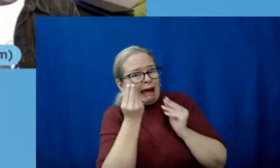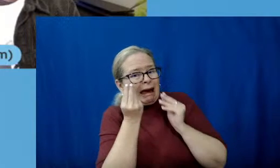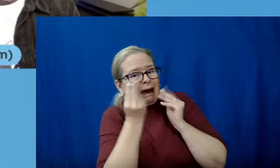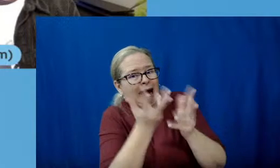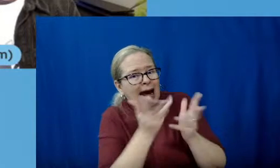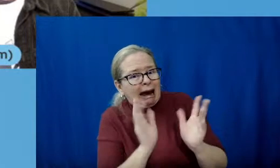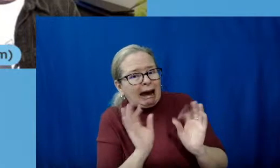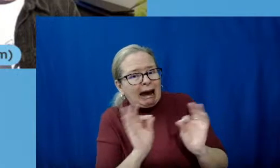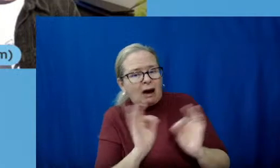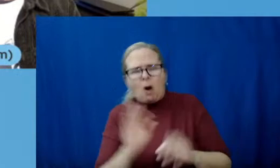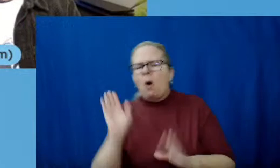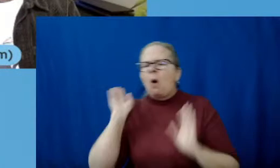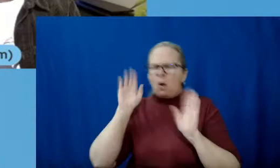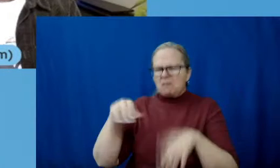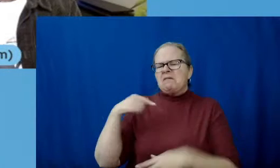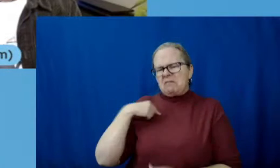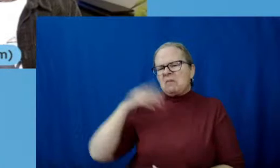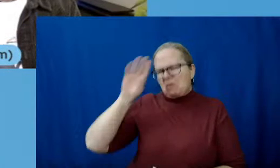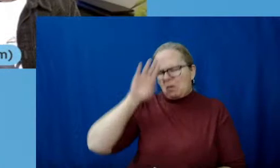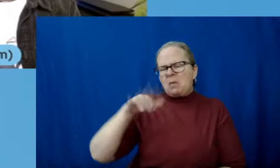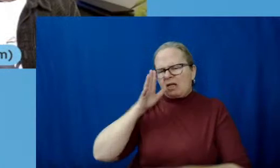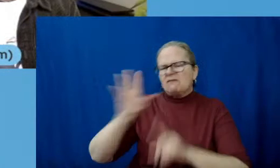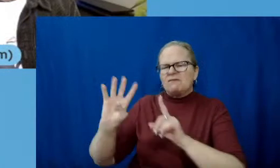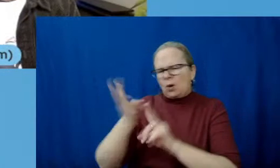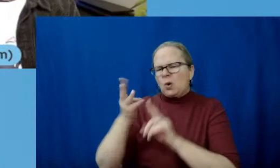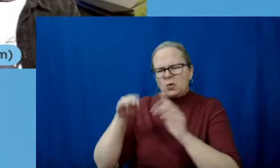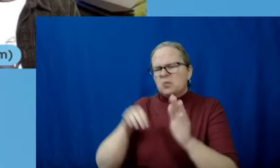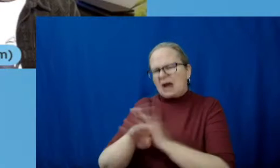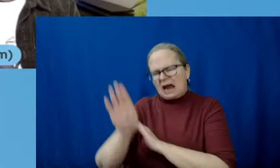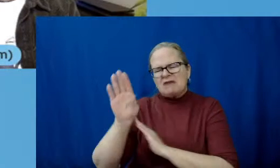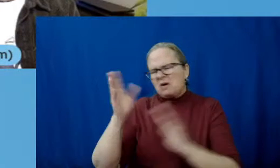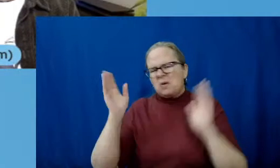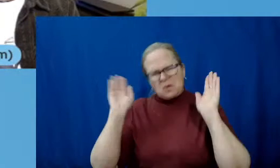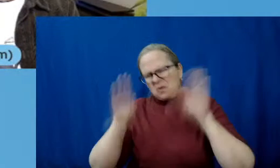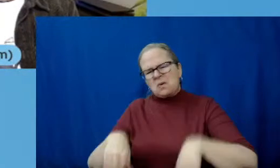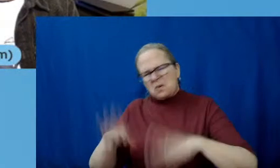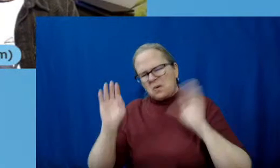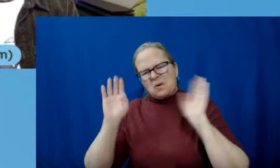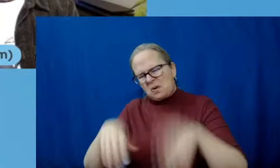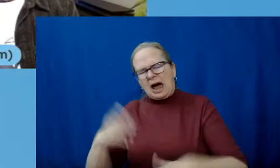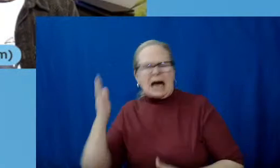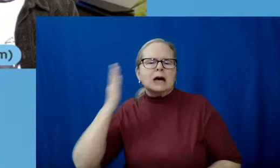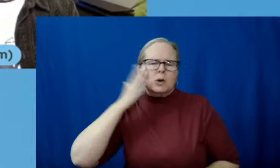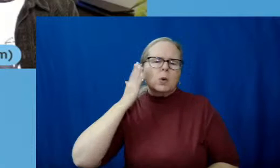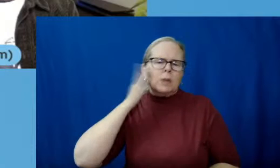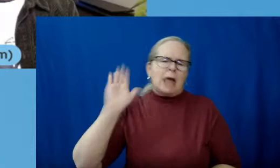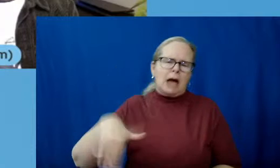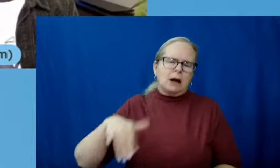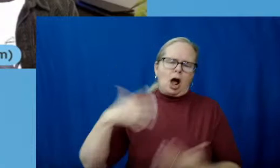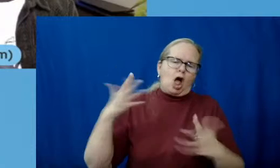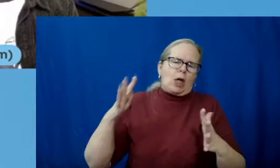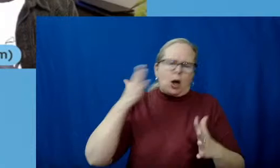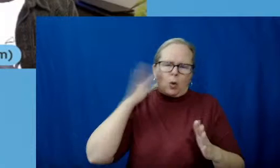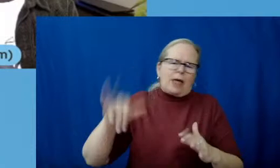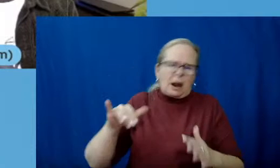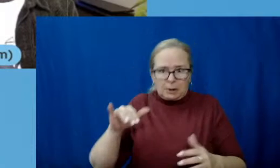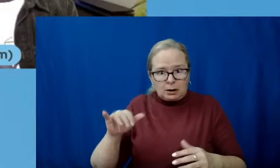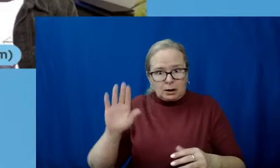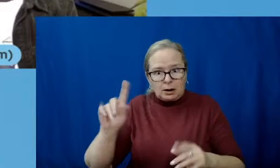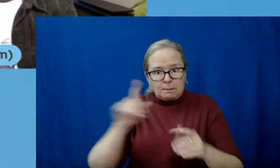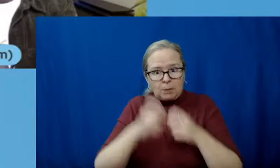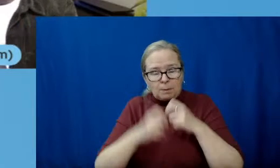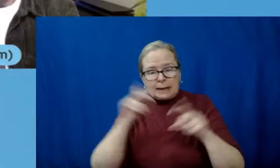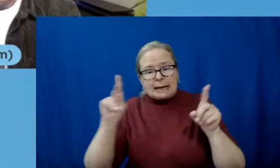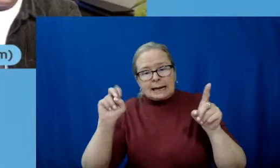is, again, going back to Kenny causing problems for himself. He has this way of making these declarative